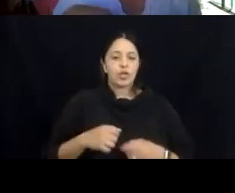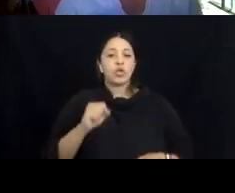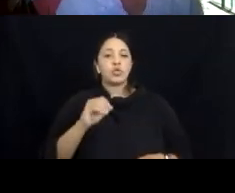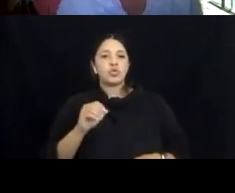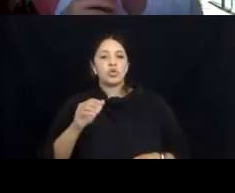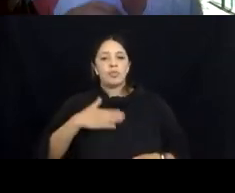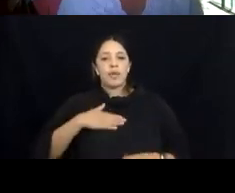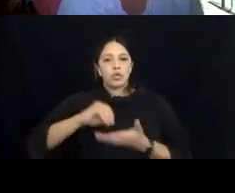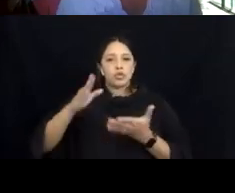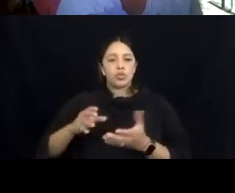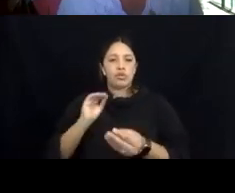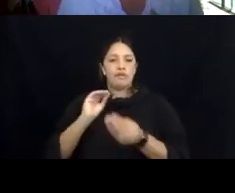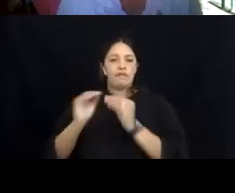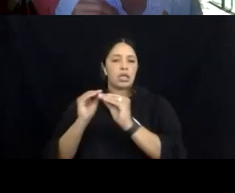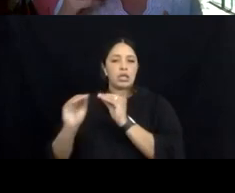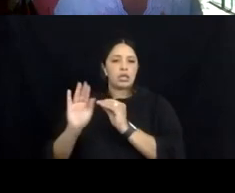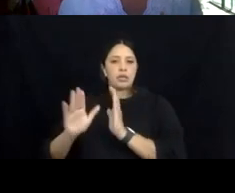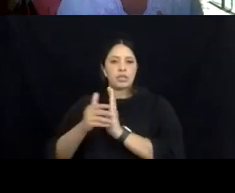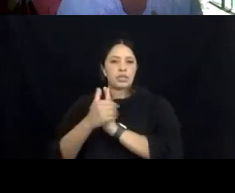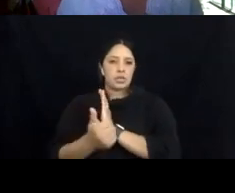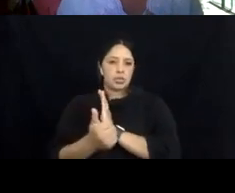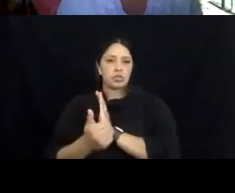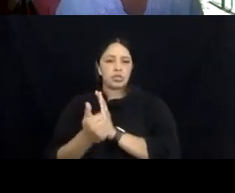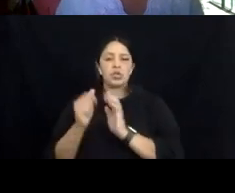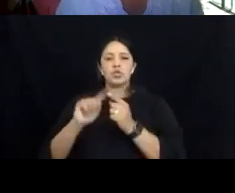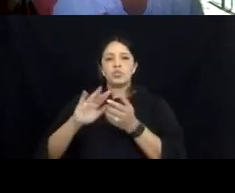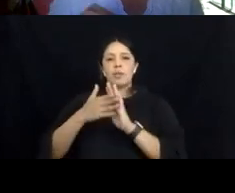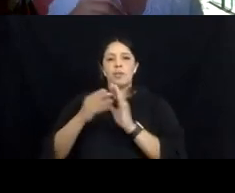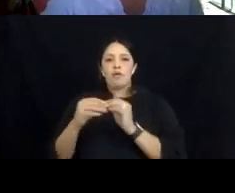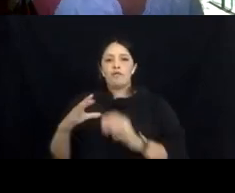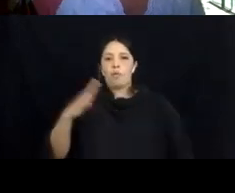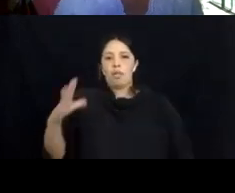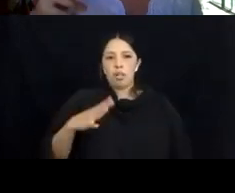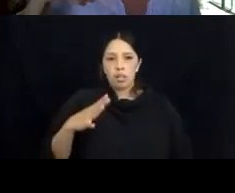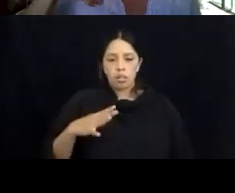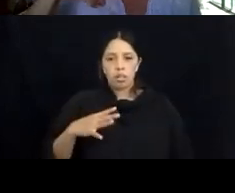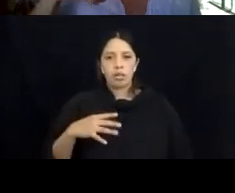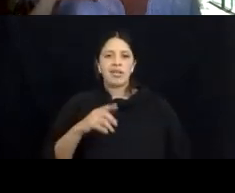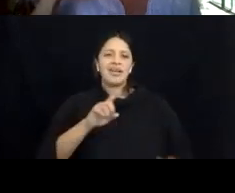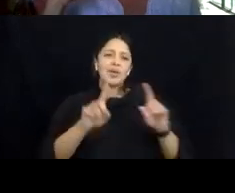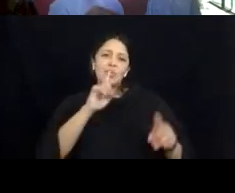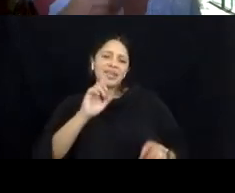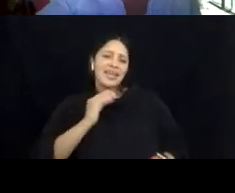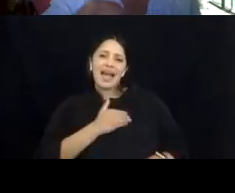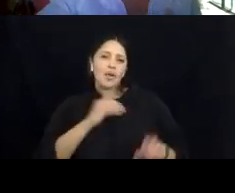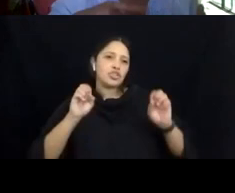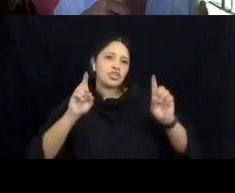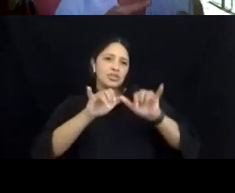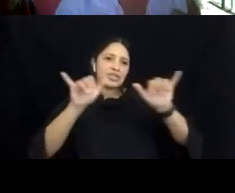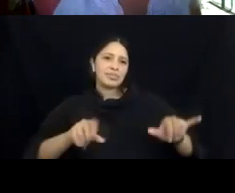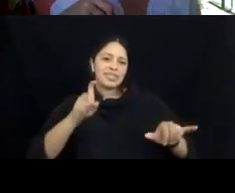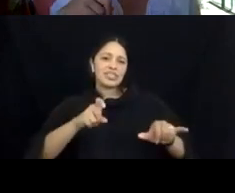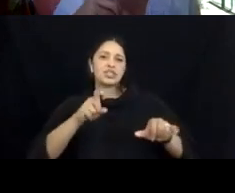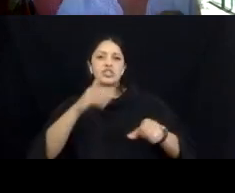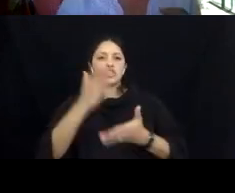So really what we need is our educational system needs to stop oppressing these students through